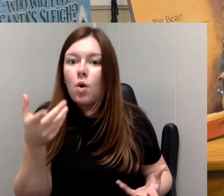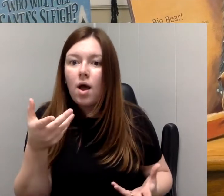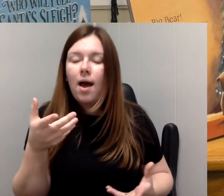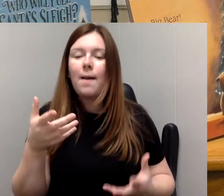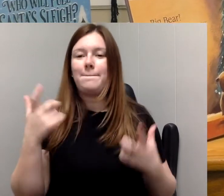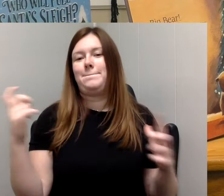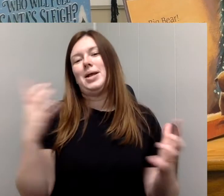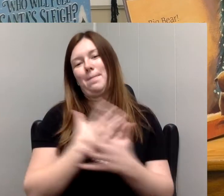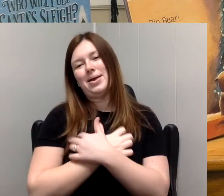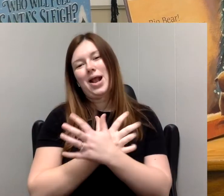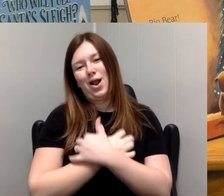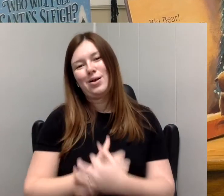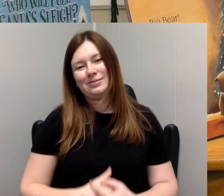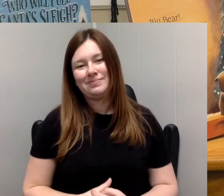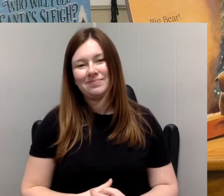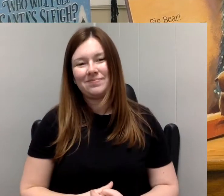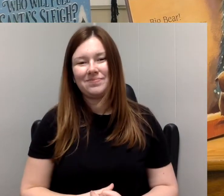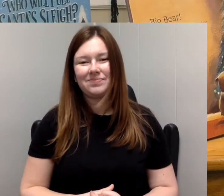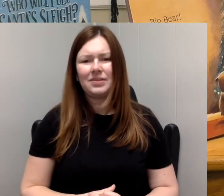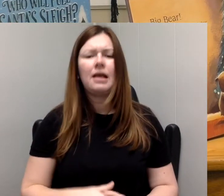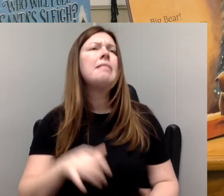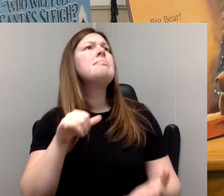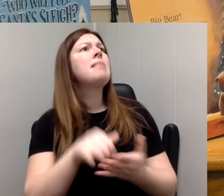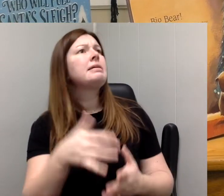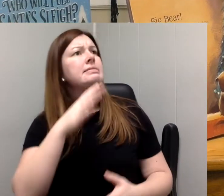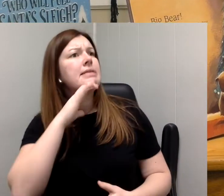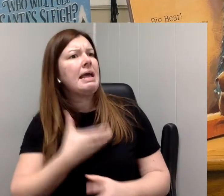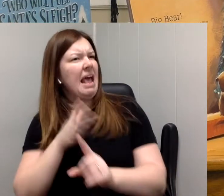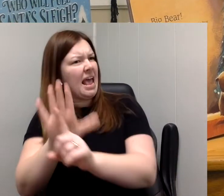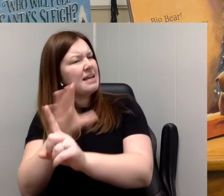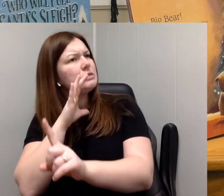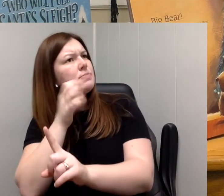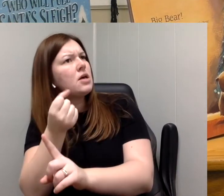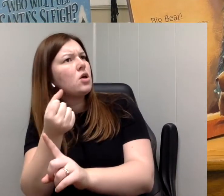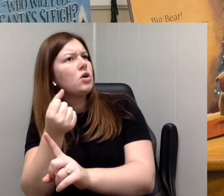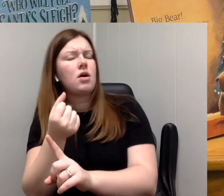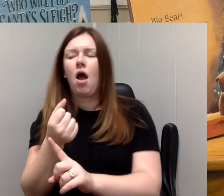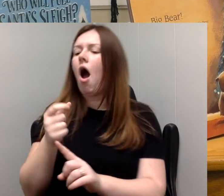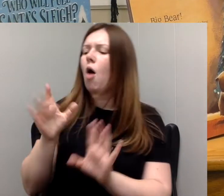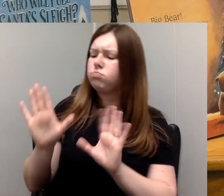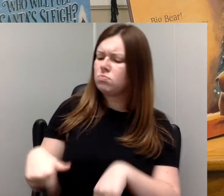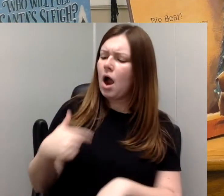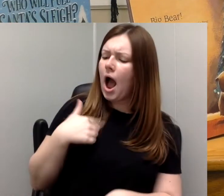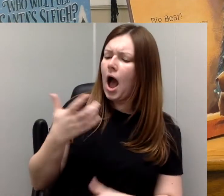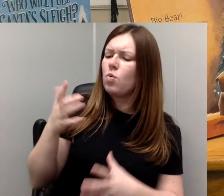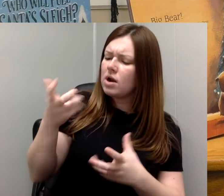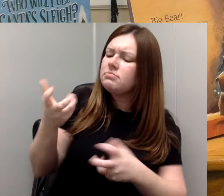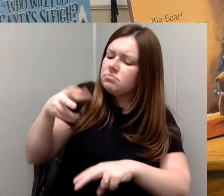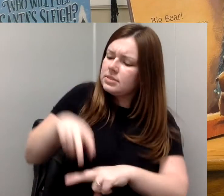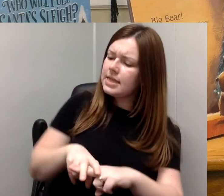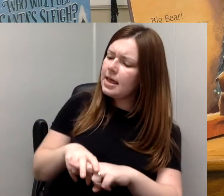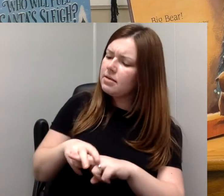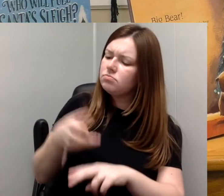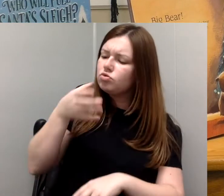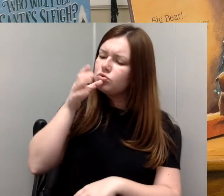That's Santa's milk, said Little Bear. I only wanted a sip, said Little Bear, or Big Bear. Before I go to sleep,